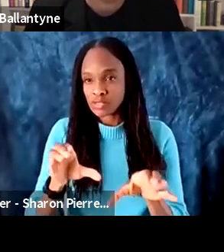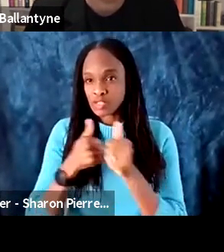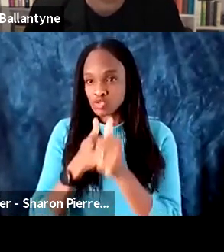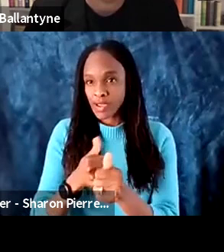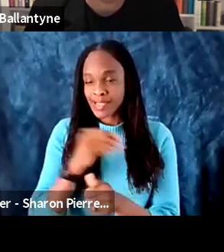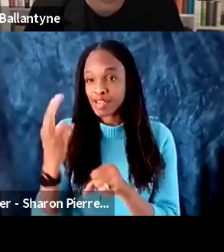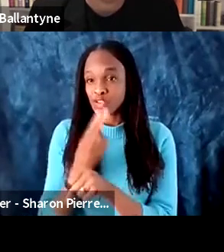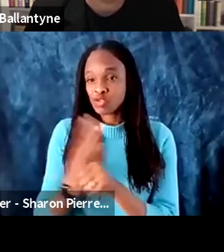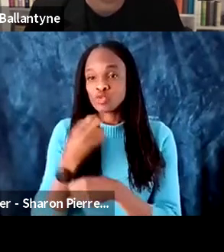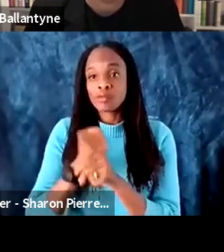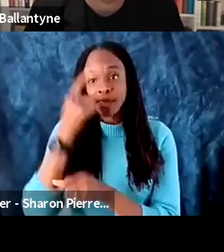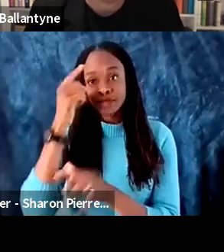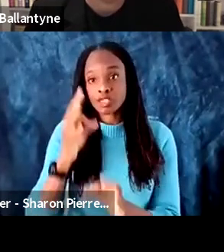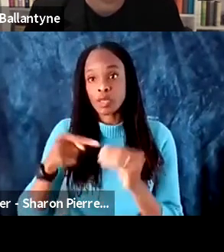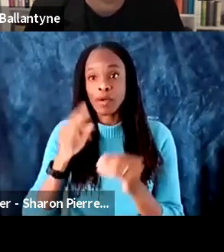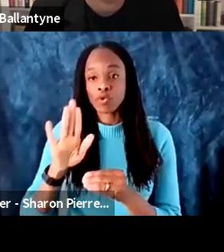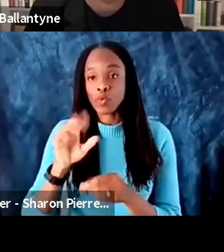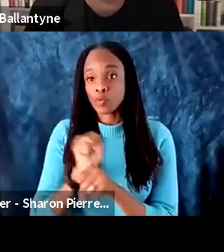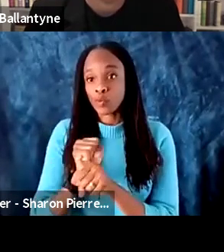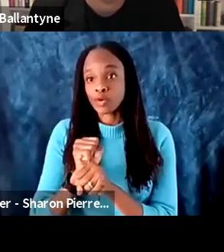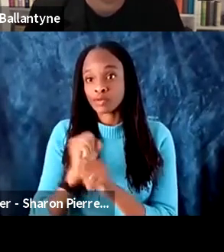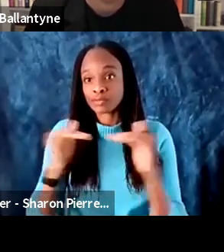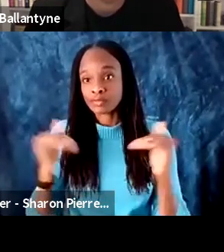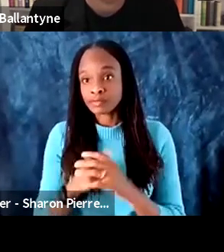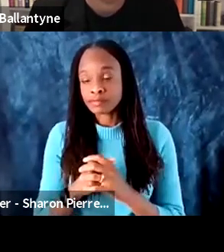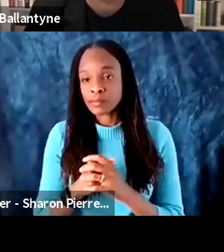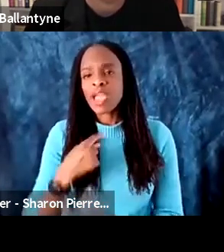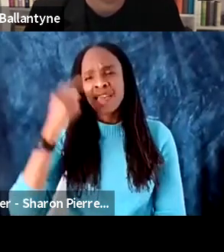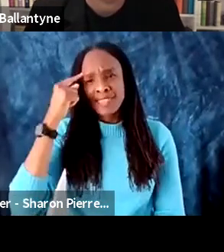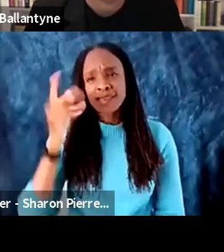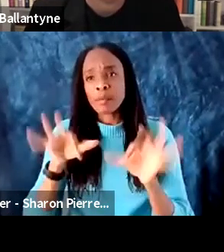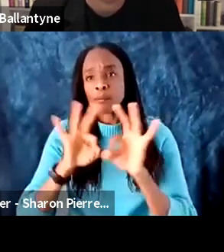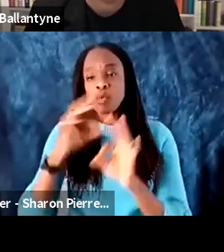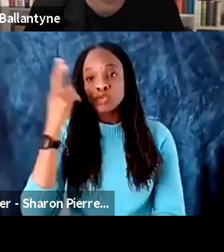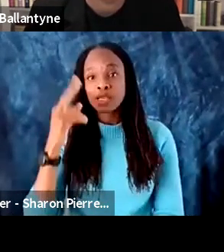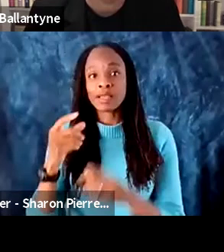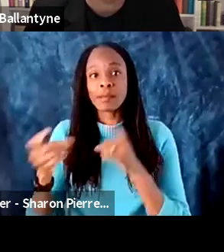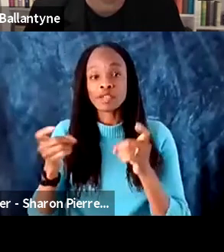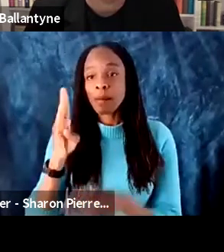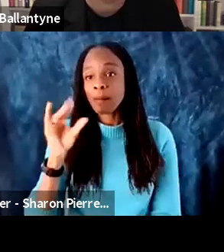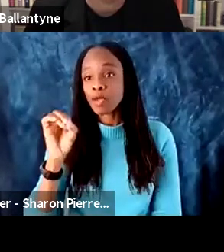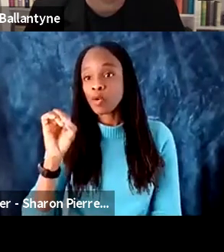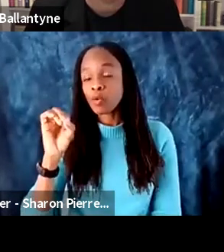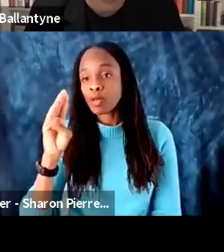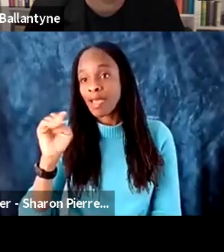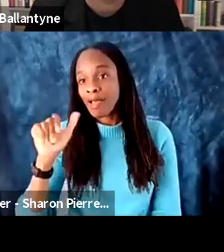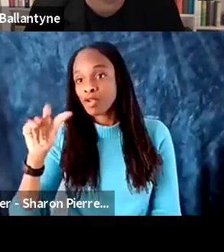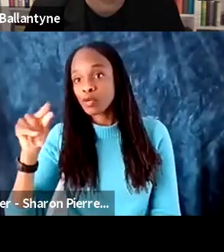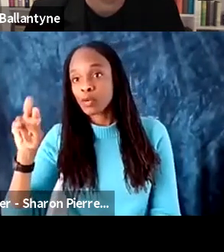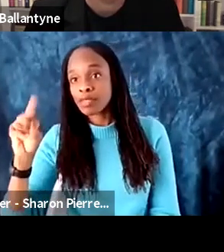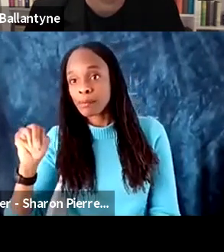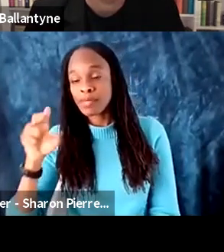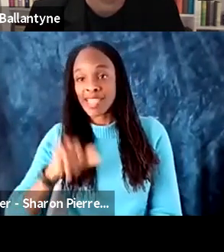and used to make decisions about your employment status. I think it's important to realize that management by algorithm, as I said, is here. And